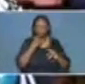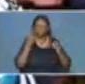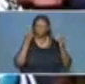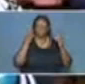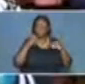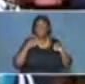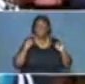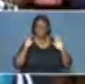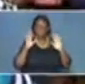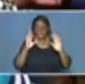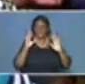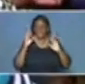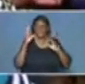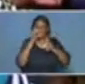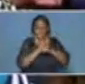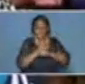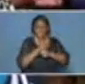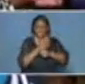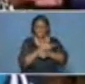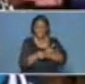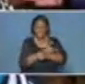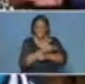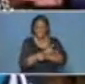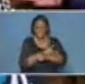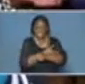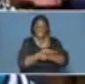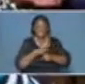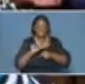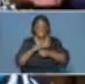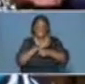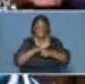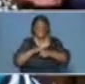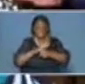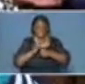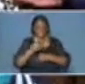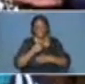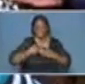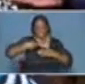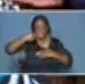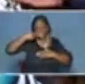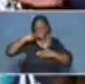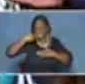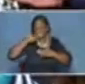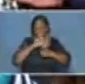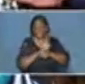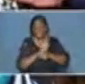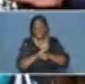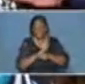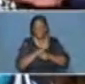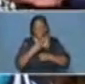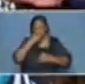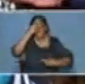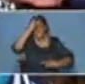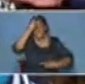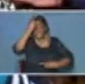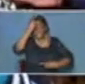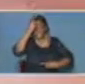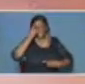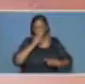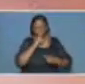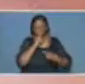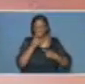our coverage remained high enough that the disease abated very quickly in the